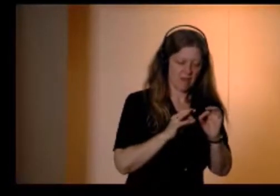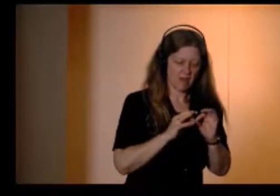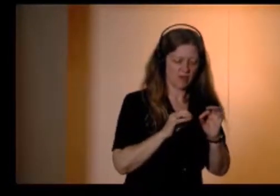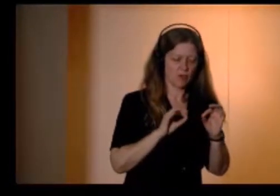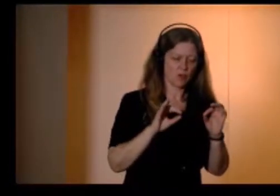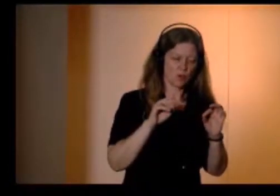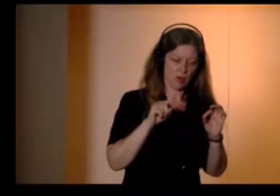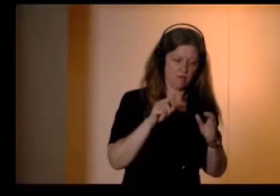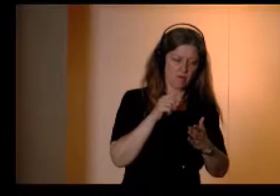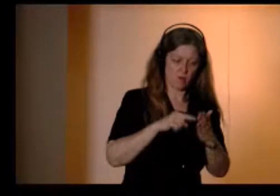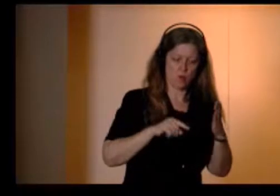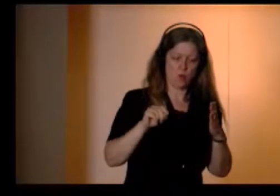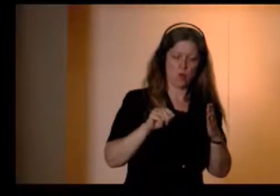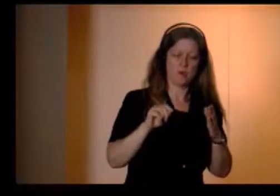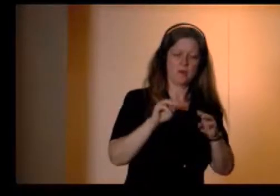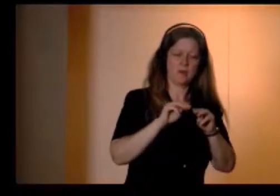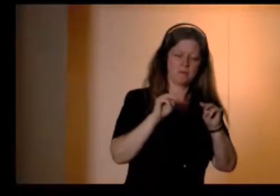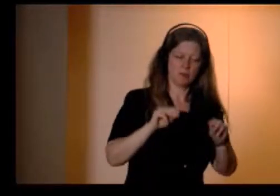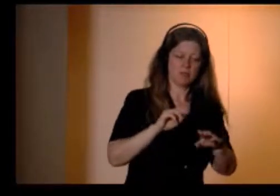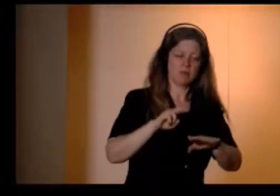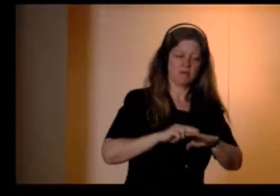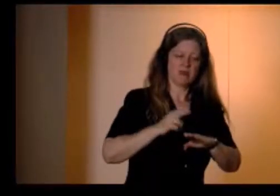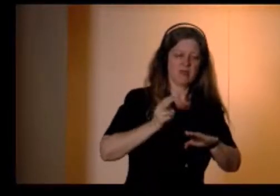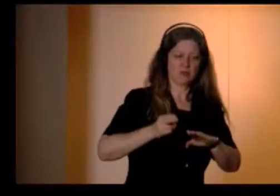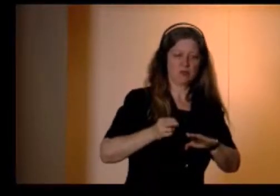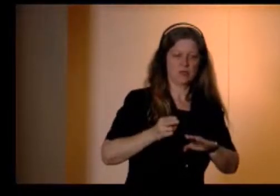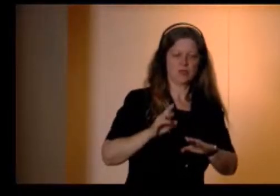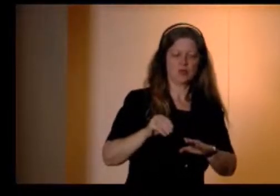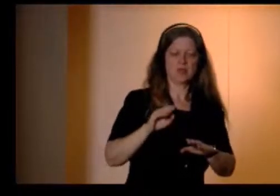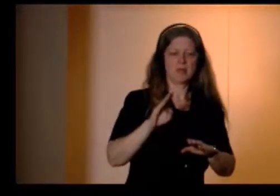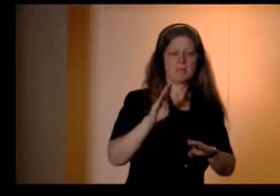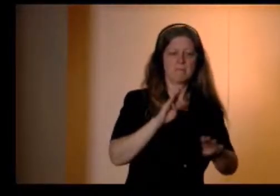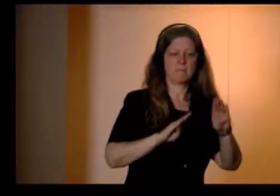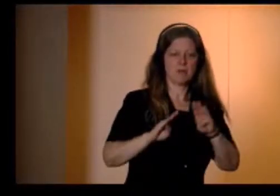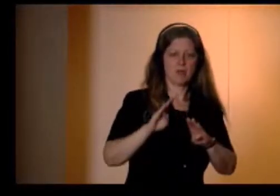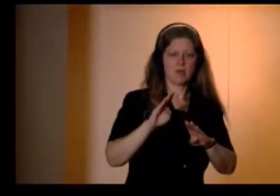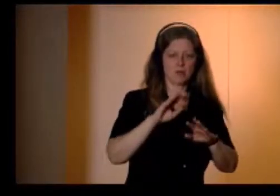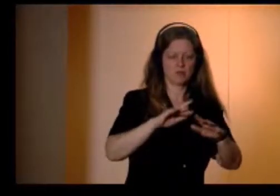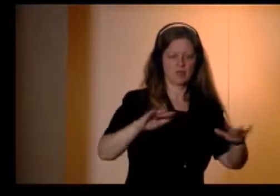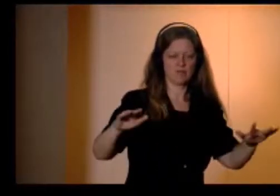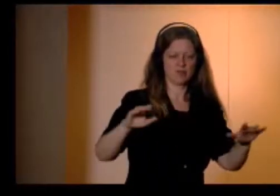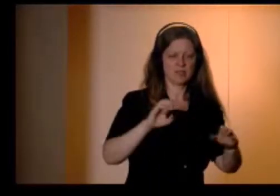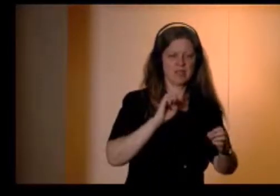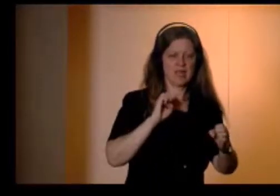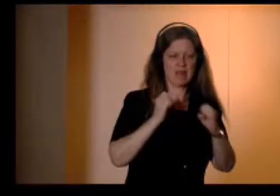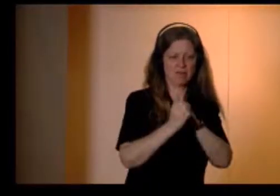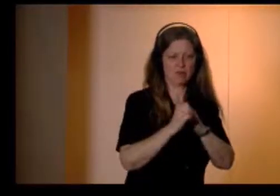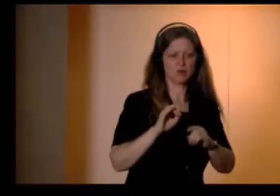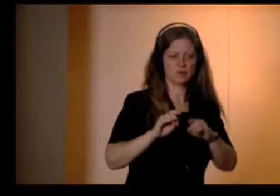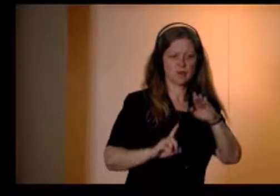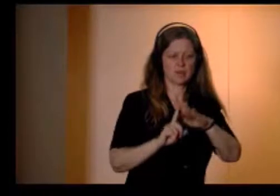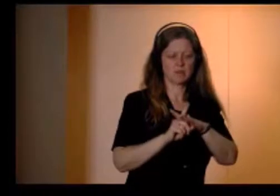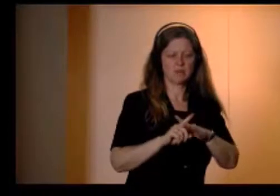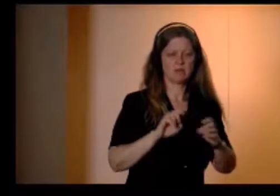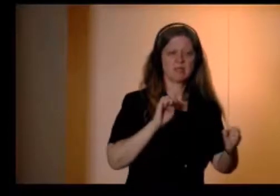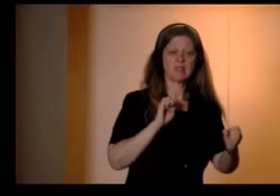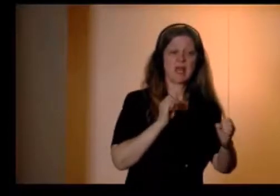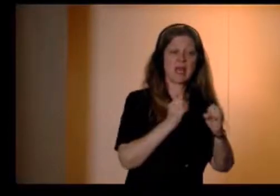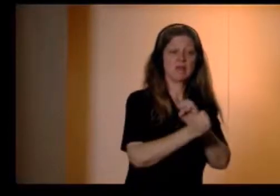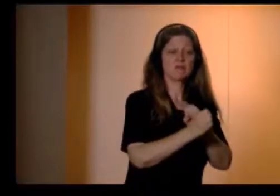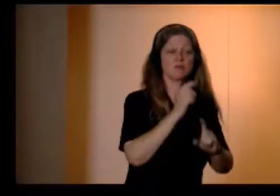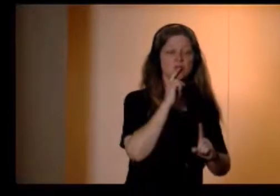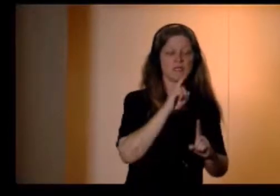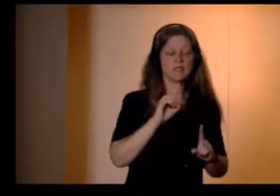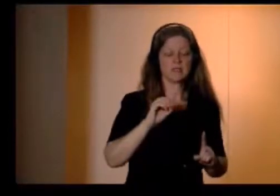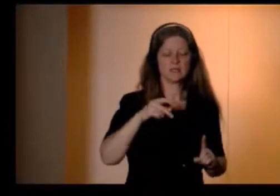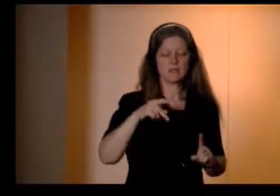right? So the biodiversity evolution comes in because evolution is some kind of optimization process, right? So